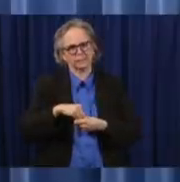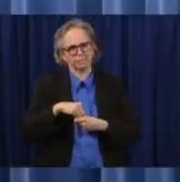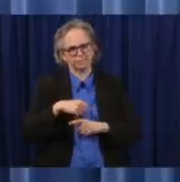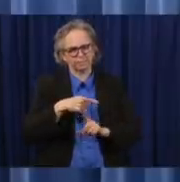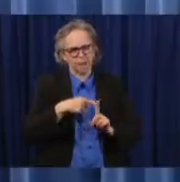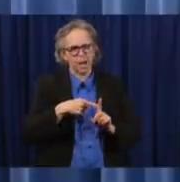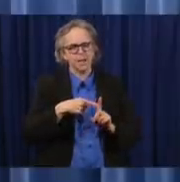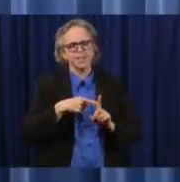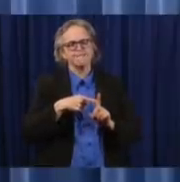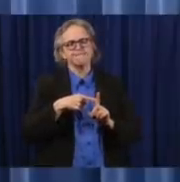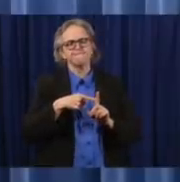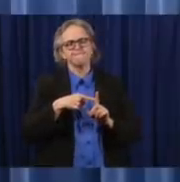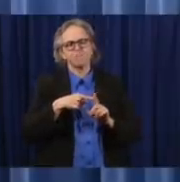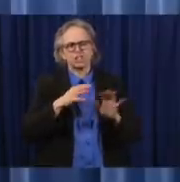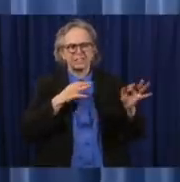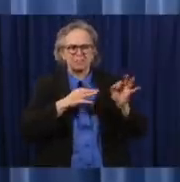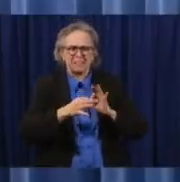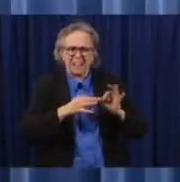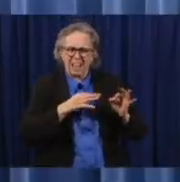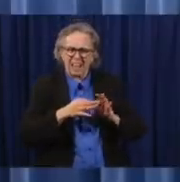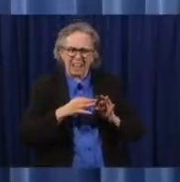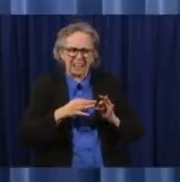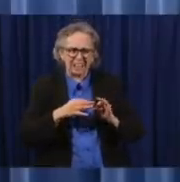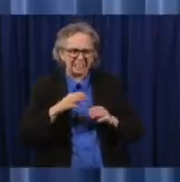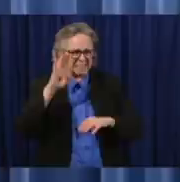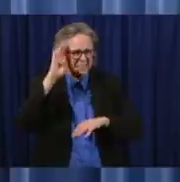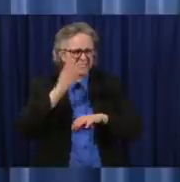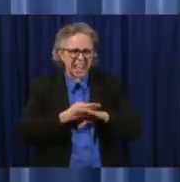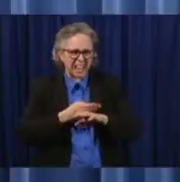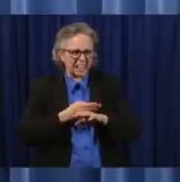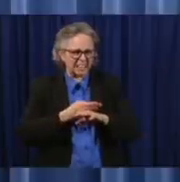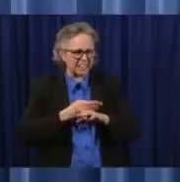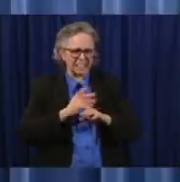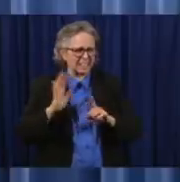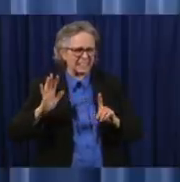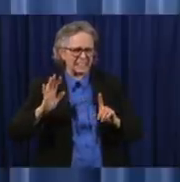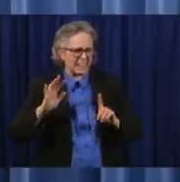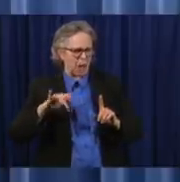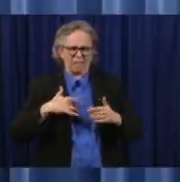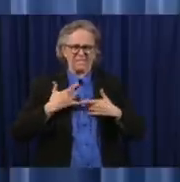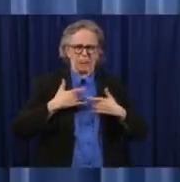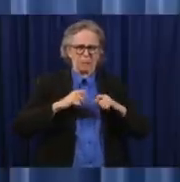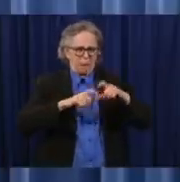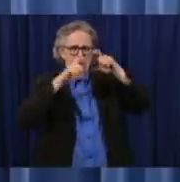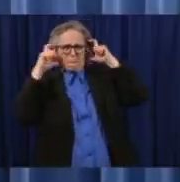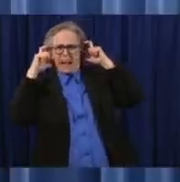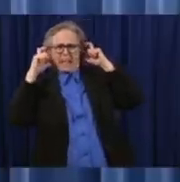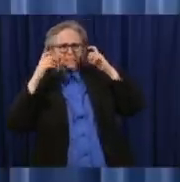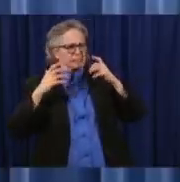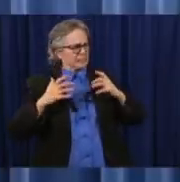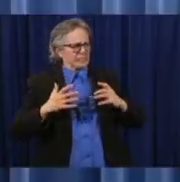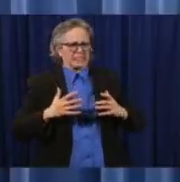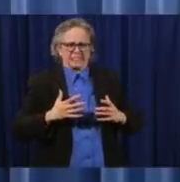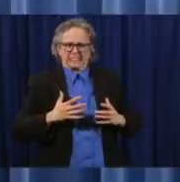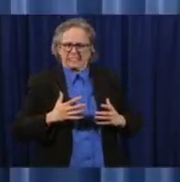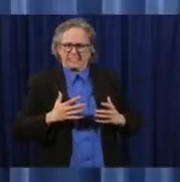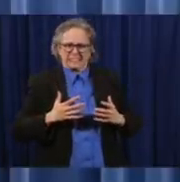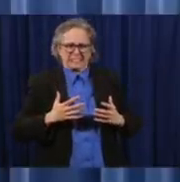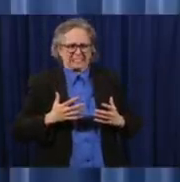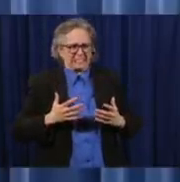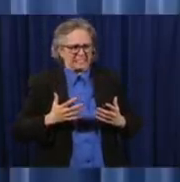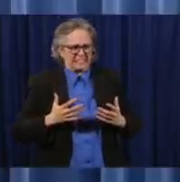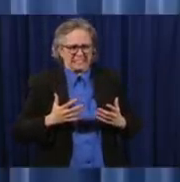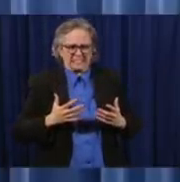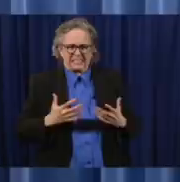me how he saw things, how he felt things, and that presented a real